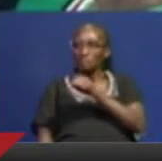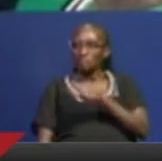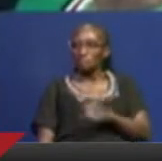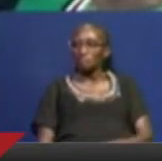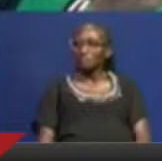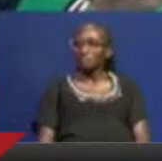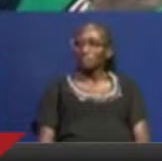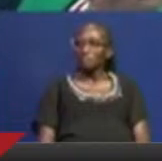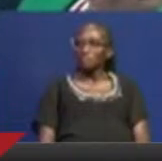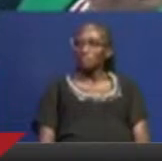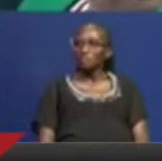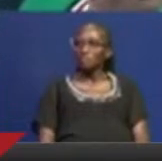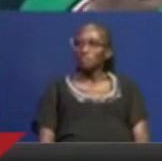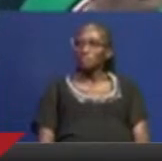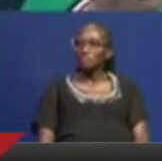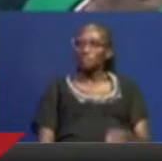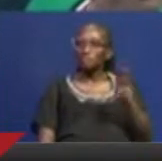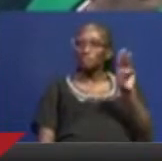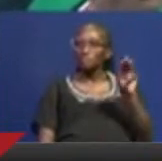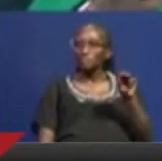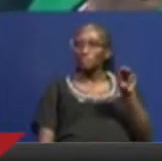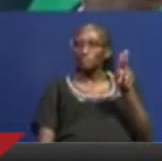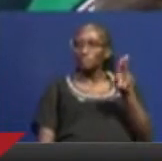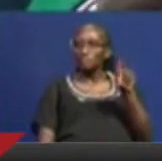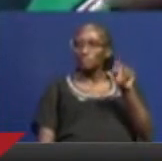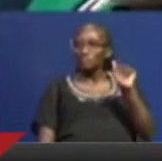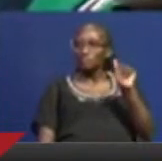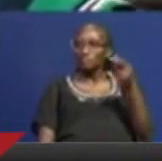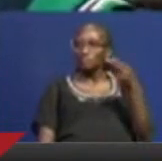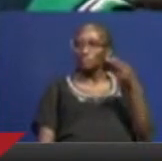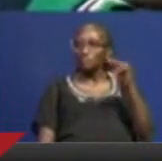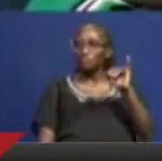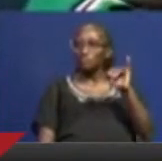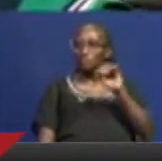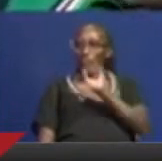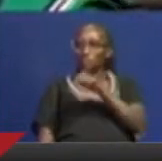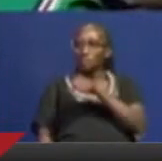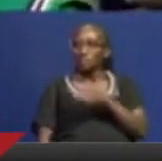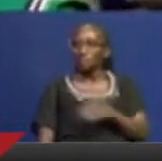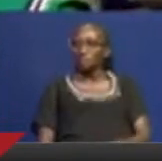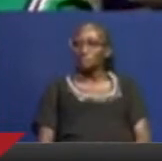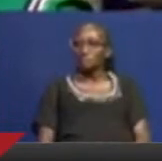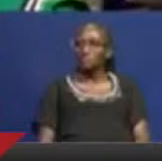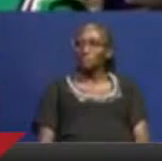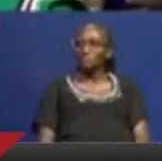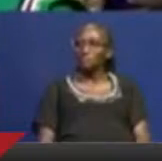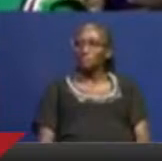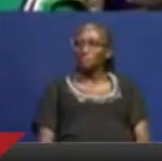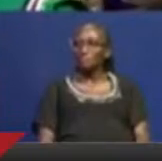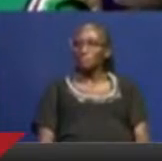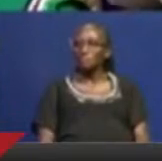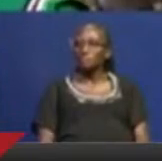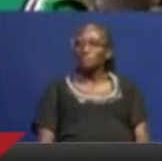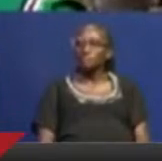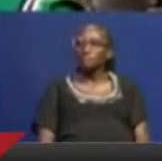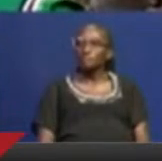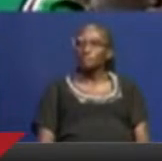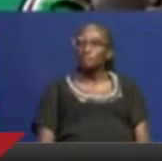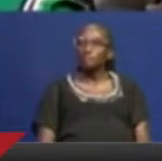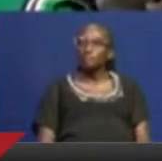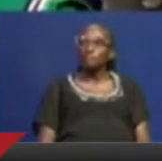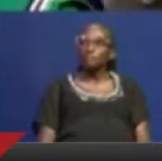Kureso North Mutai Alfred Kibrono. Kureso South Please